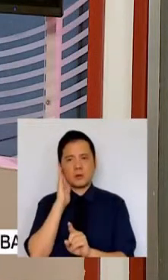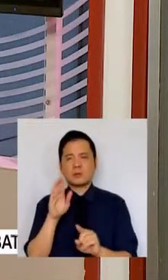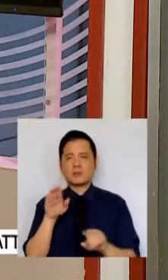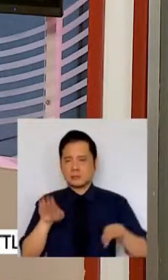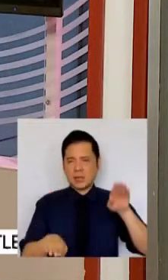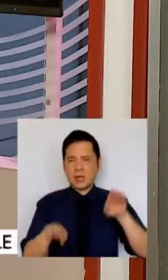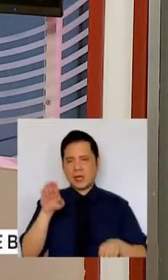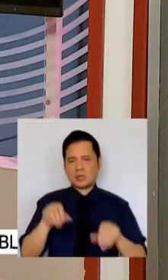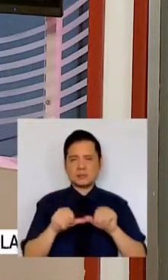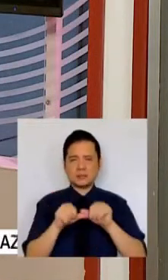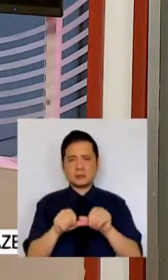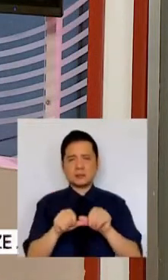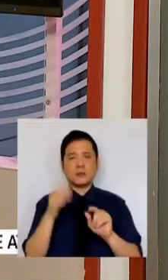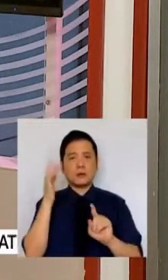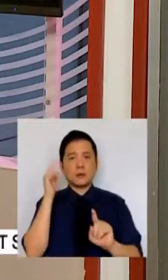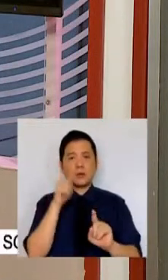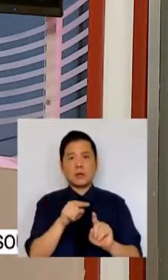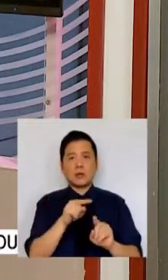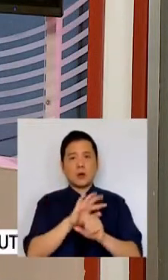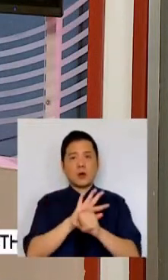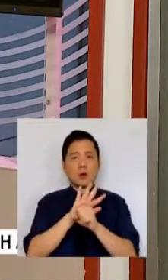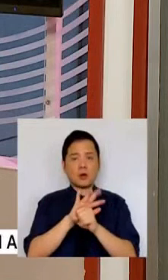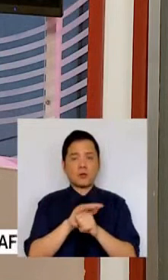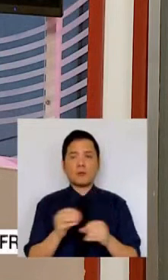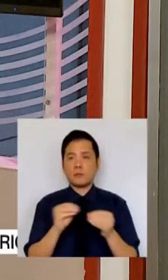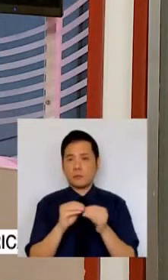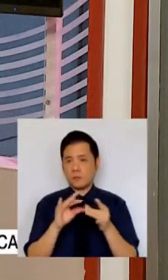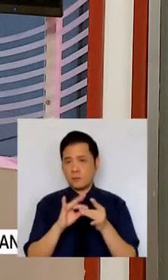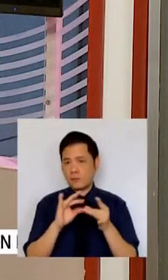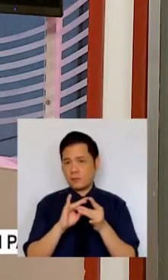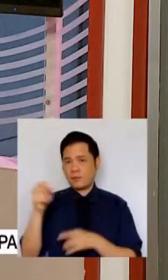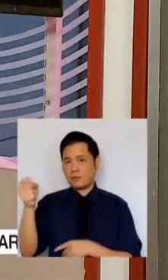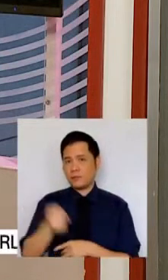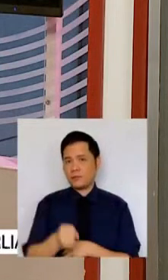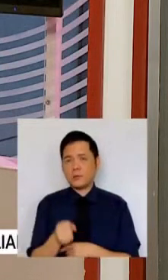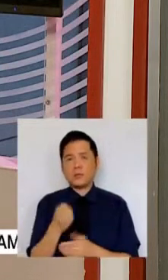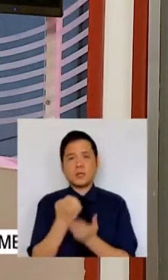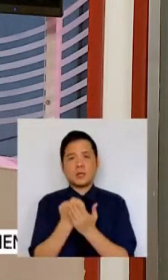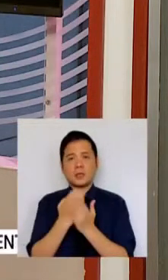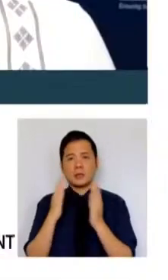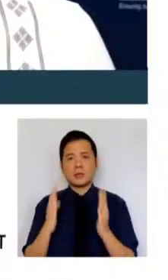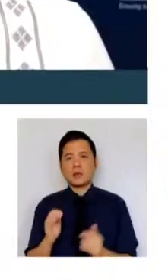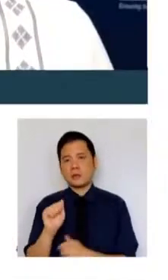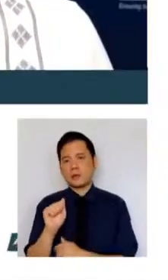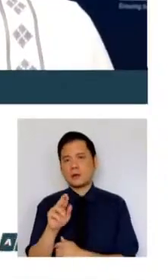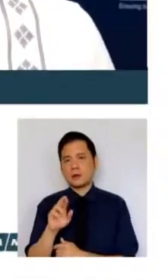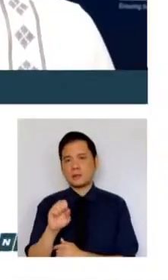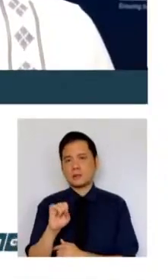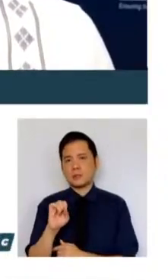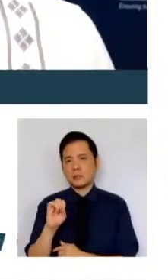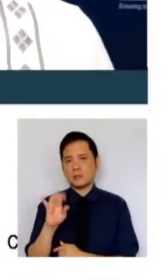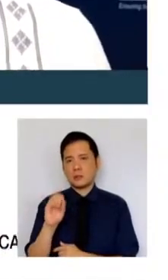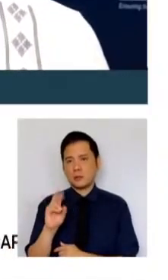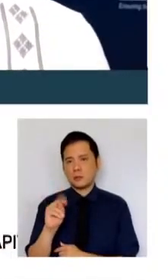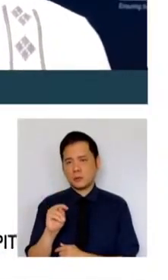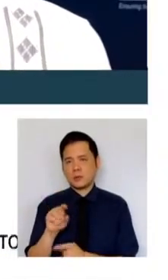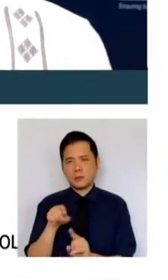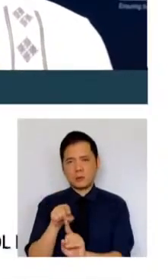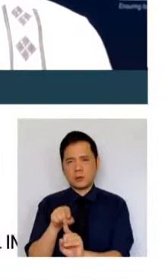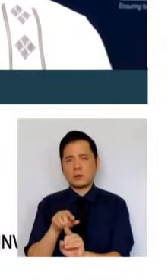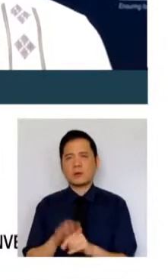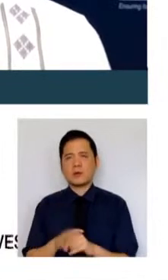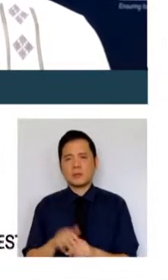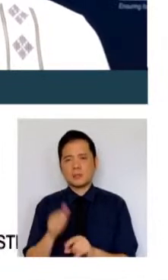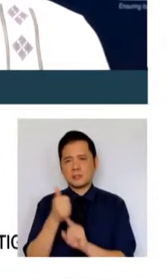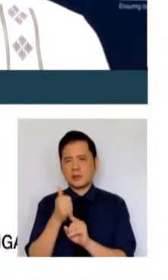For discussion on this and the long road ahead to recovery, we're now joined by economist Arsenio Balisacan. He is, of course, chairman of the Philippine Competition